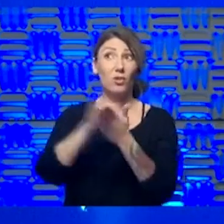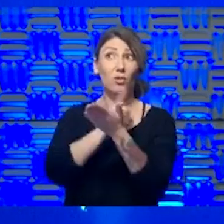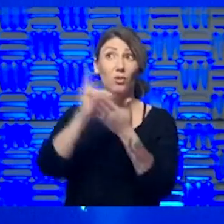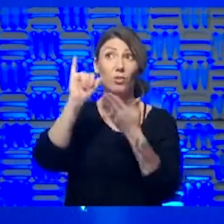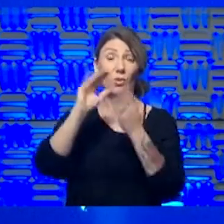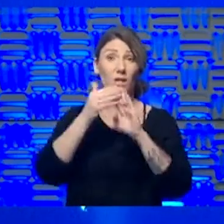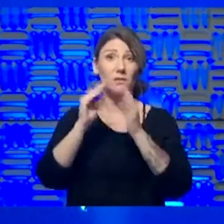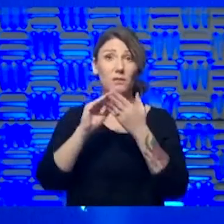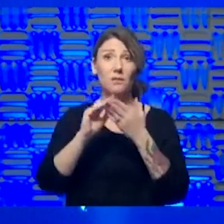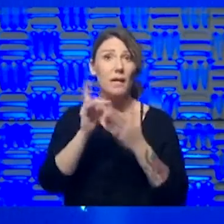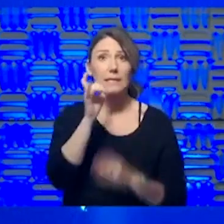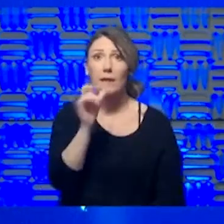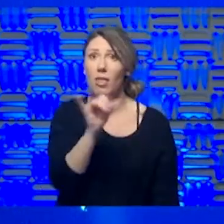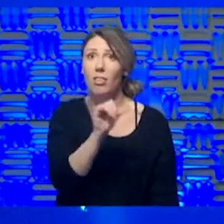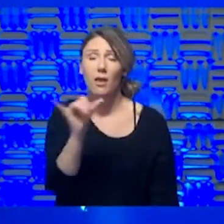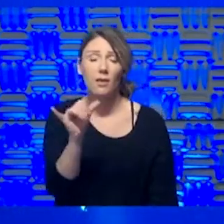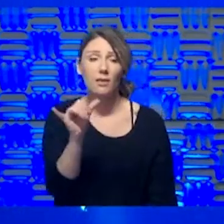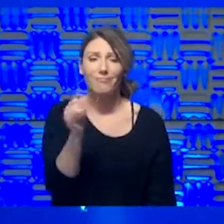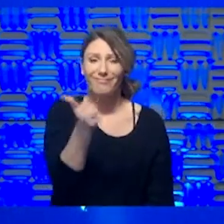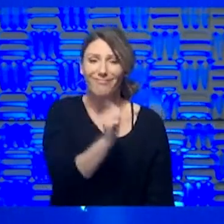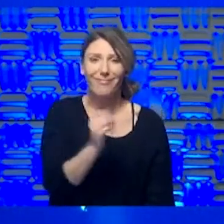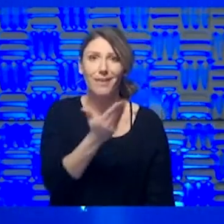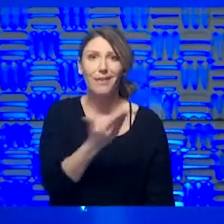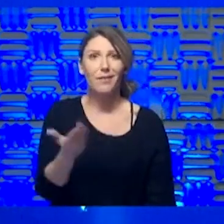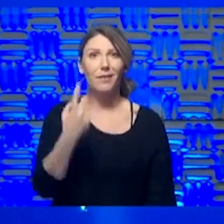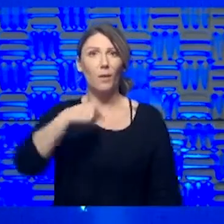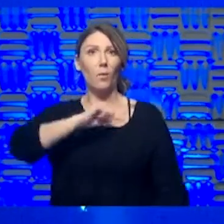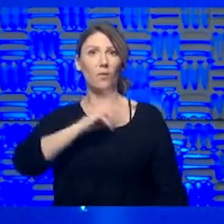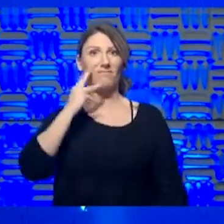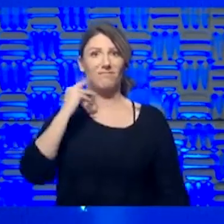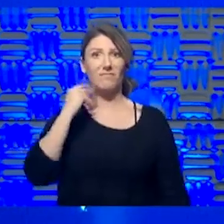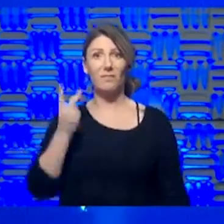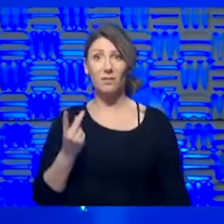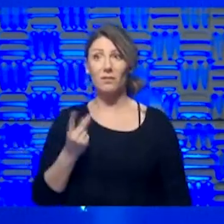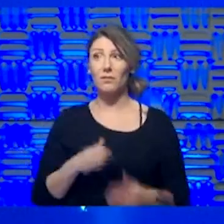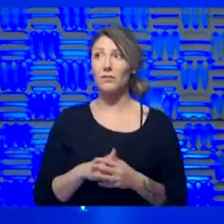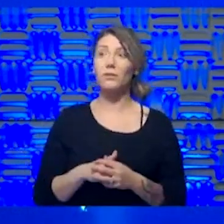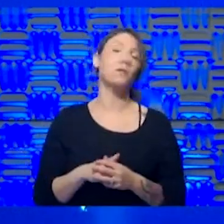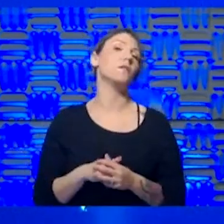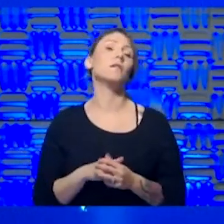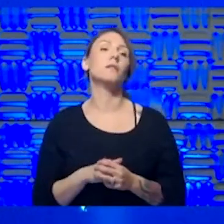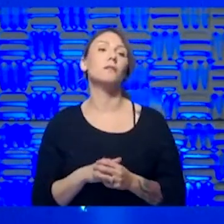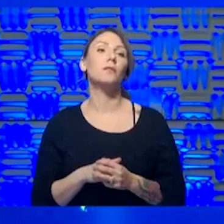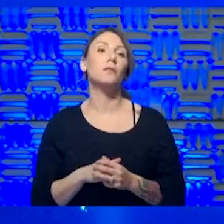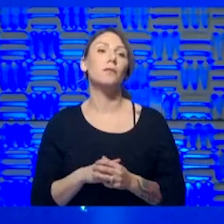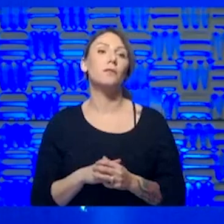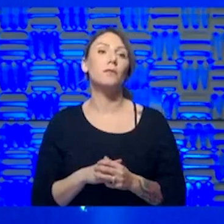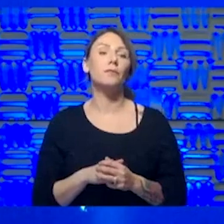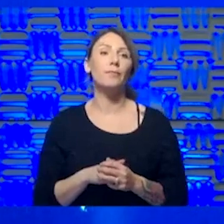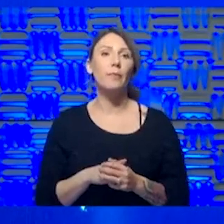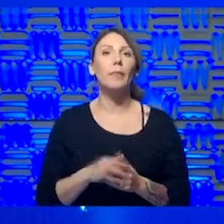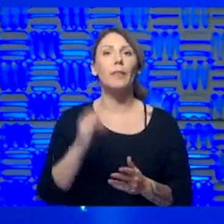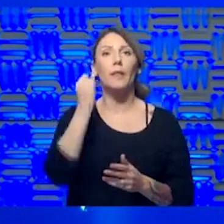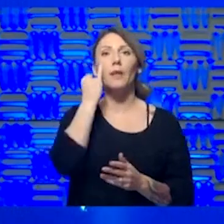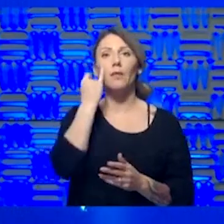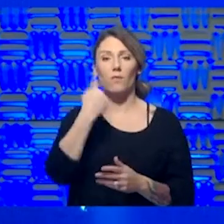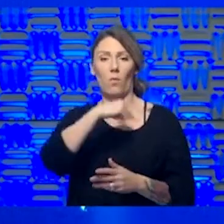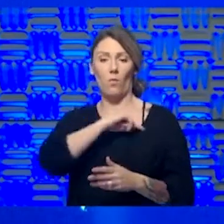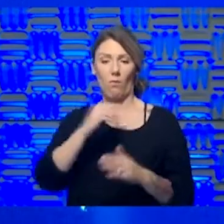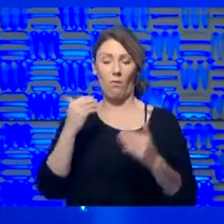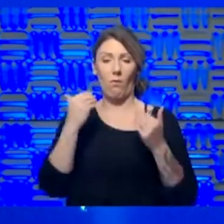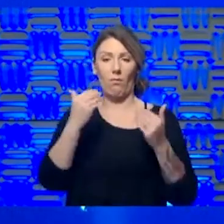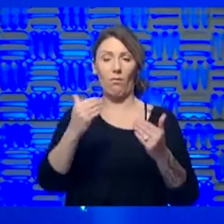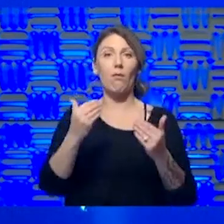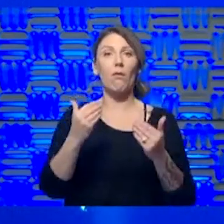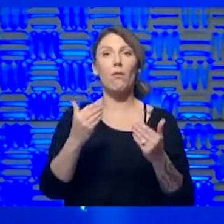unlike anything we've known. There is a great toll if we allow that to